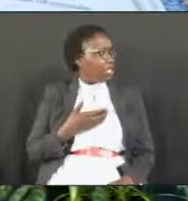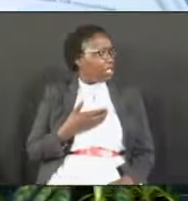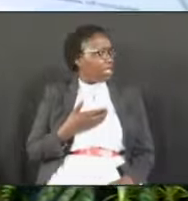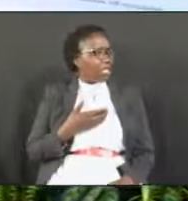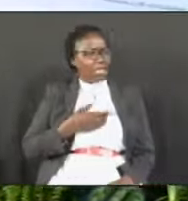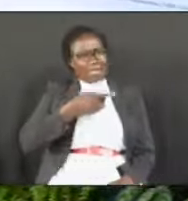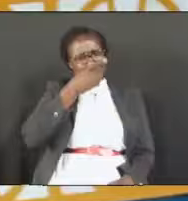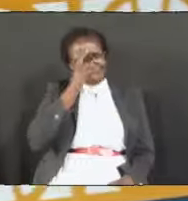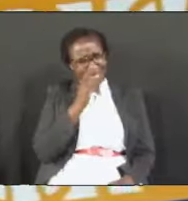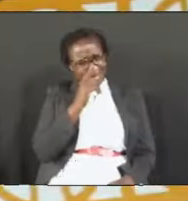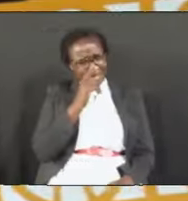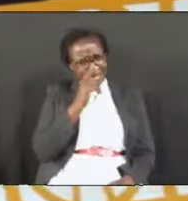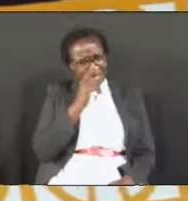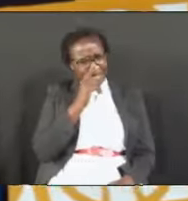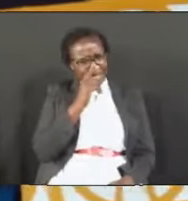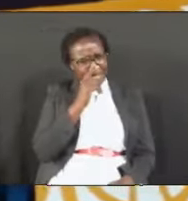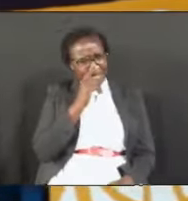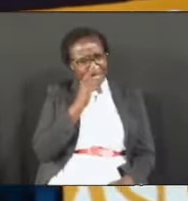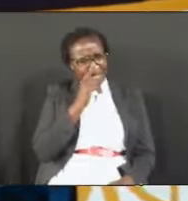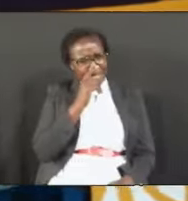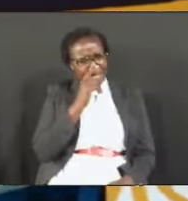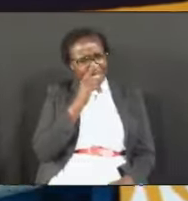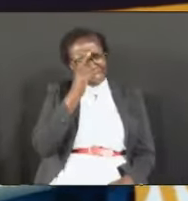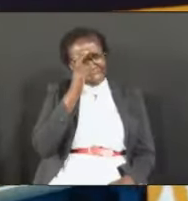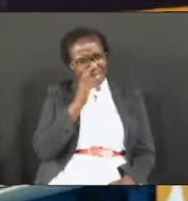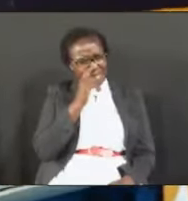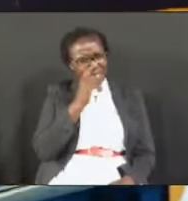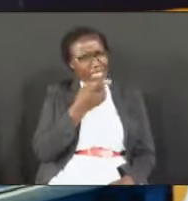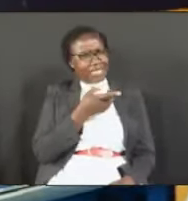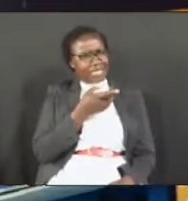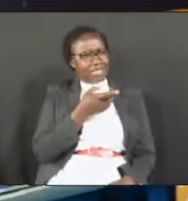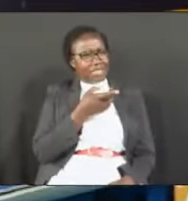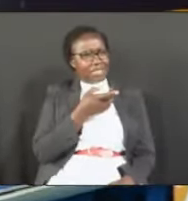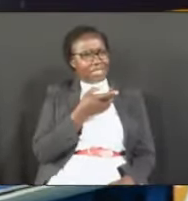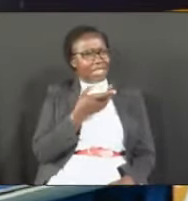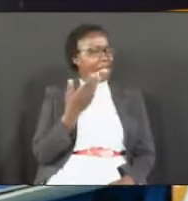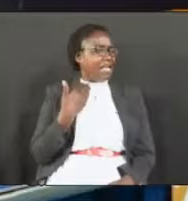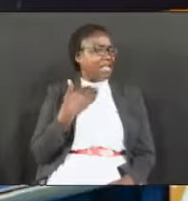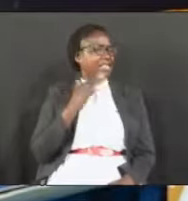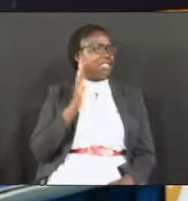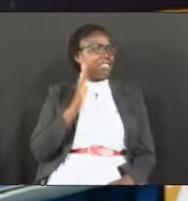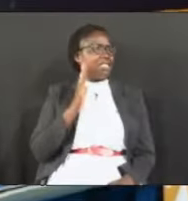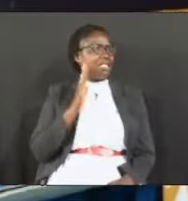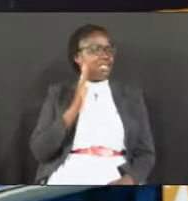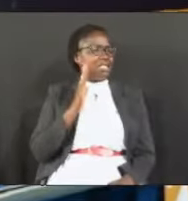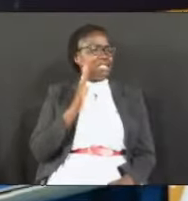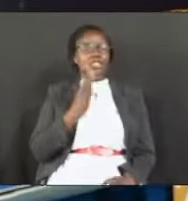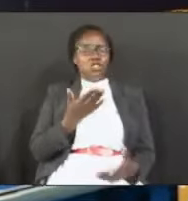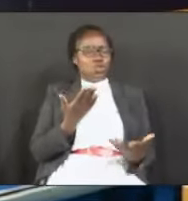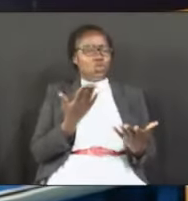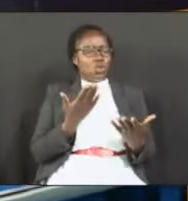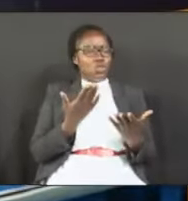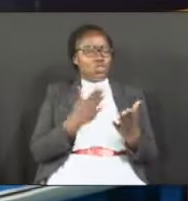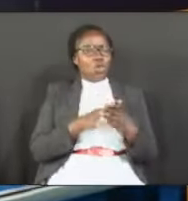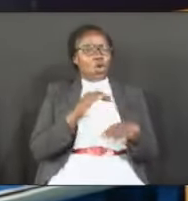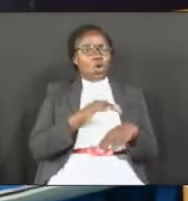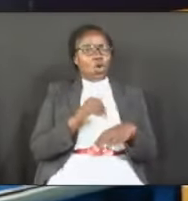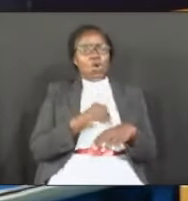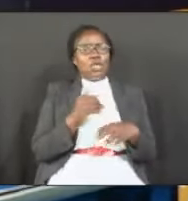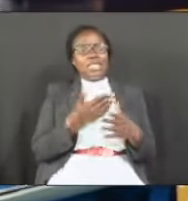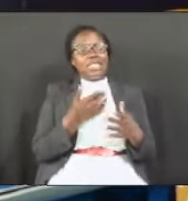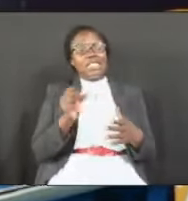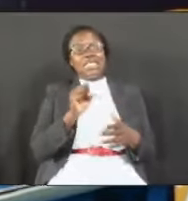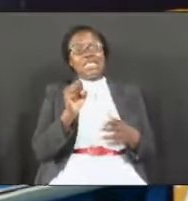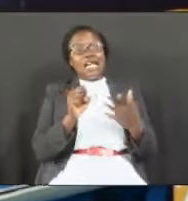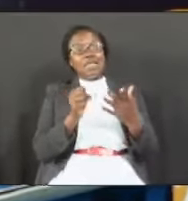malice, clamor. She was cursing everyone. She was calling Abraham names. She was calling Sarah names. She